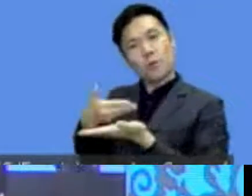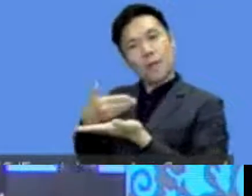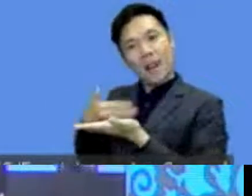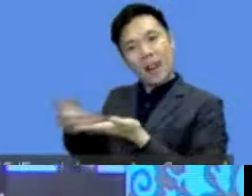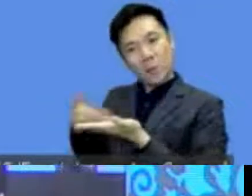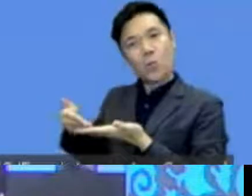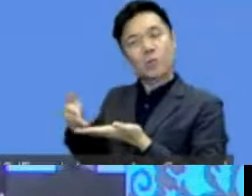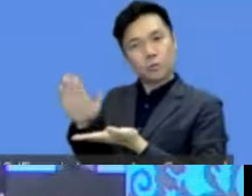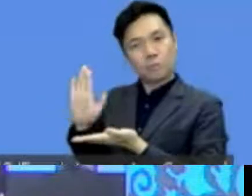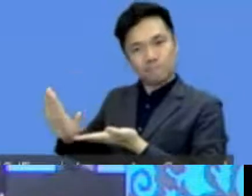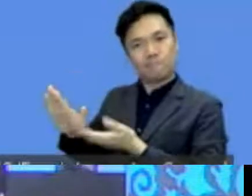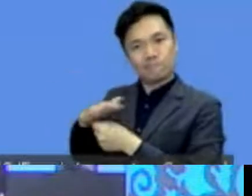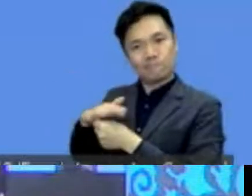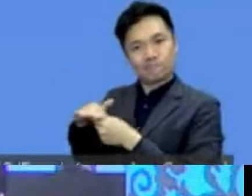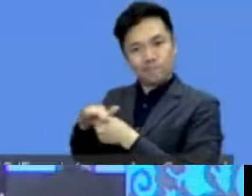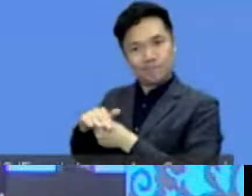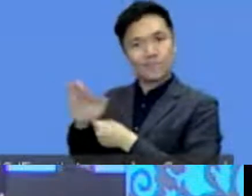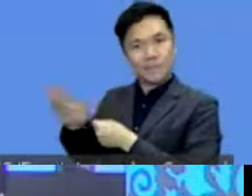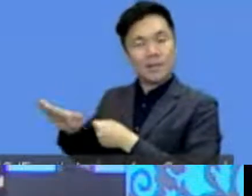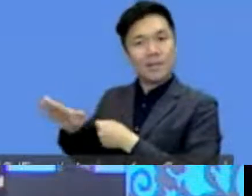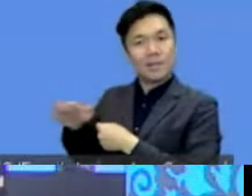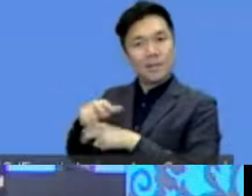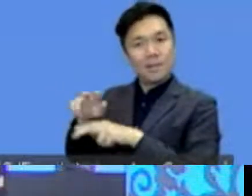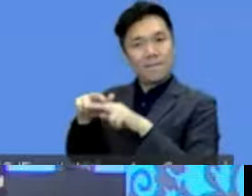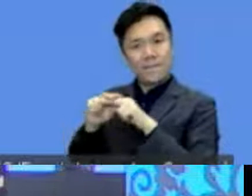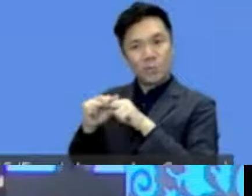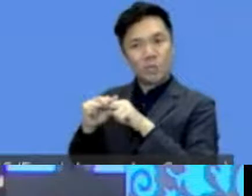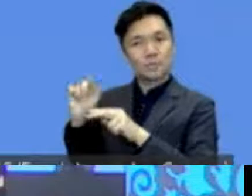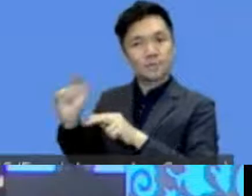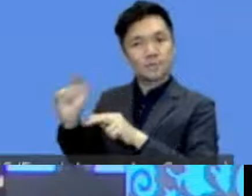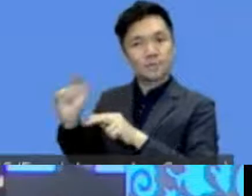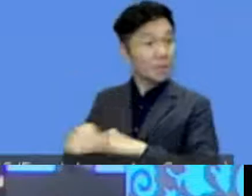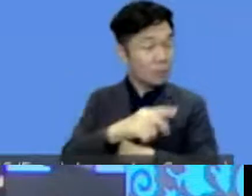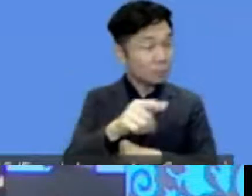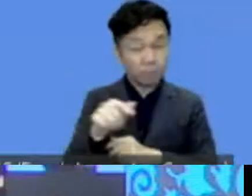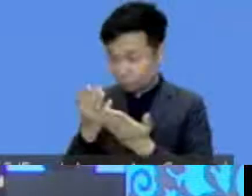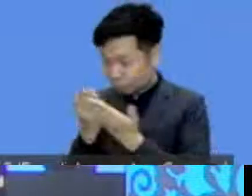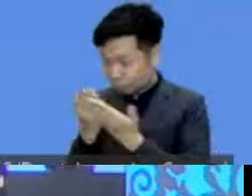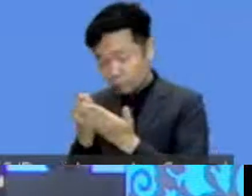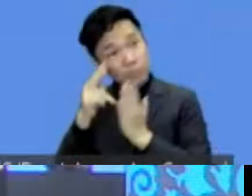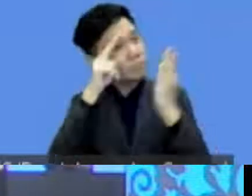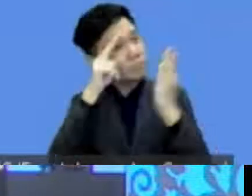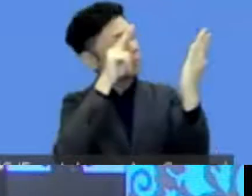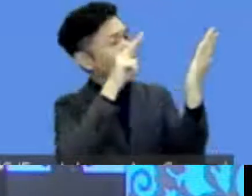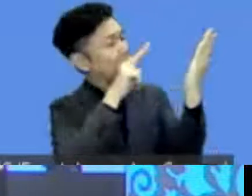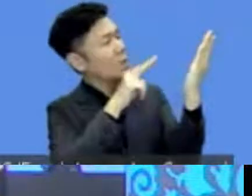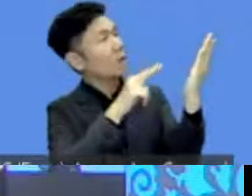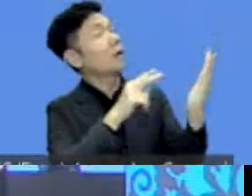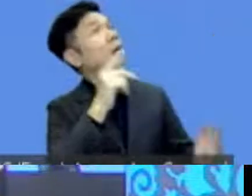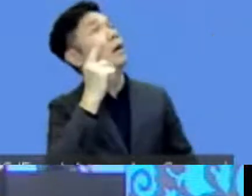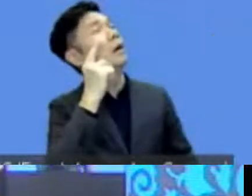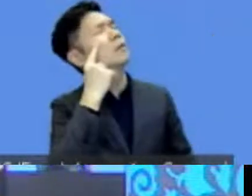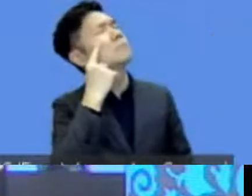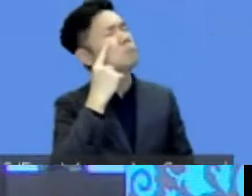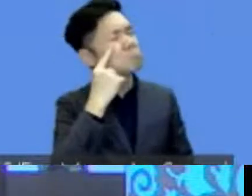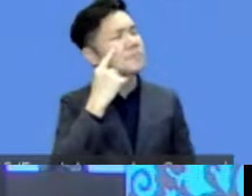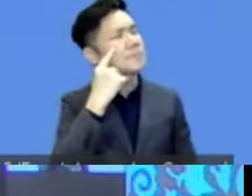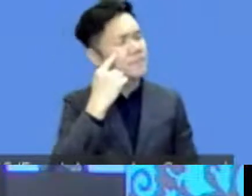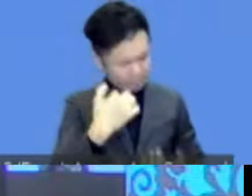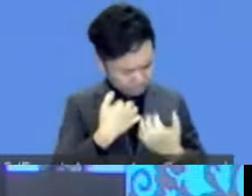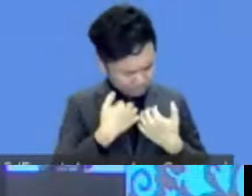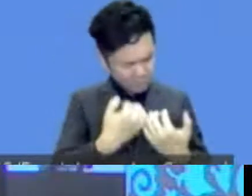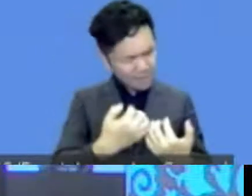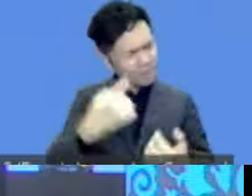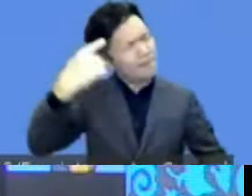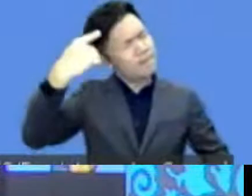we hope that our students can better understand the importance of critical thinking and the need to check and double